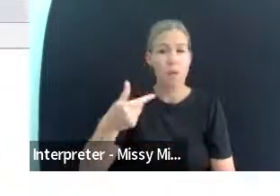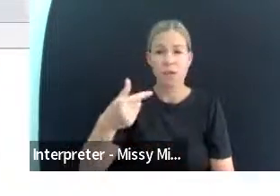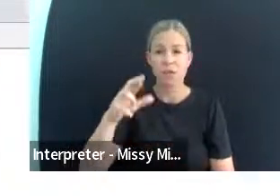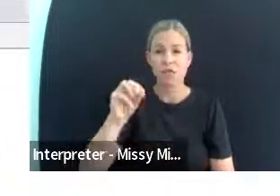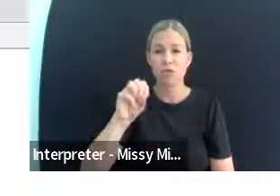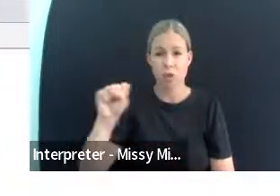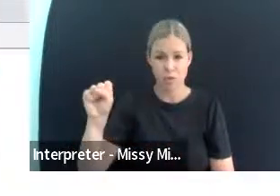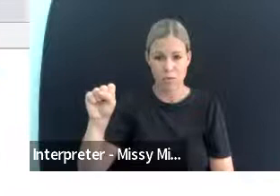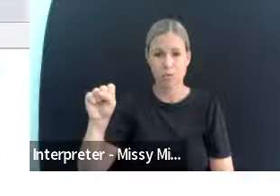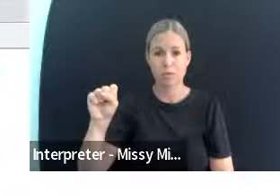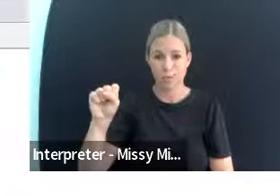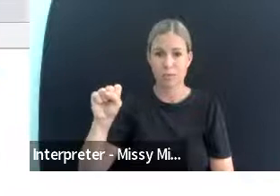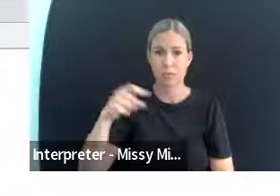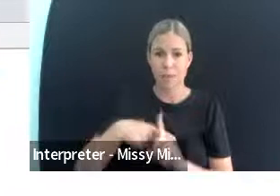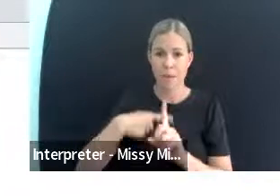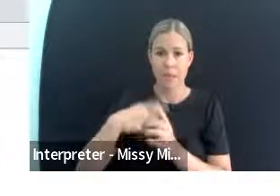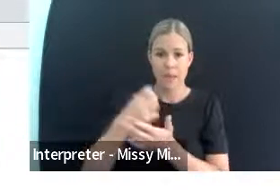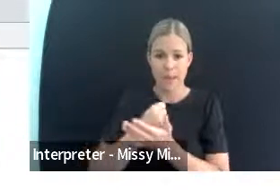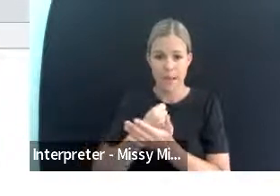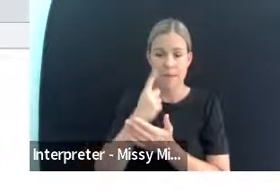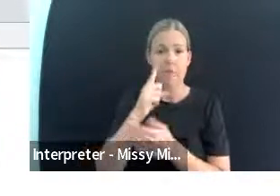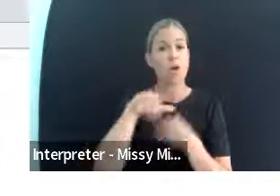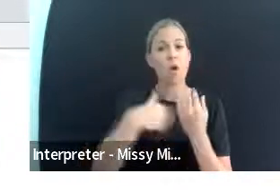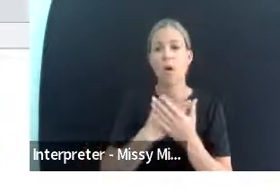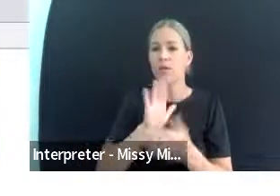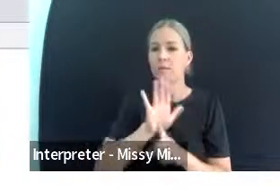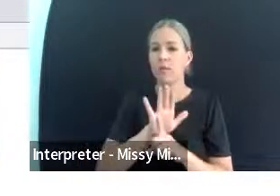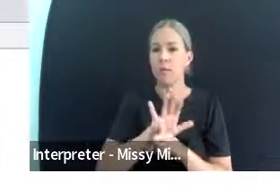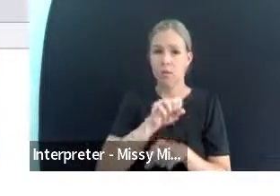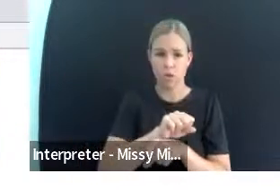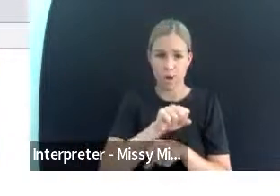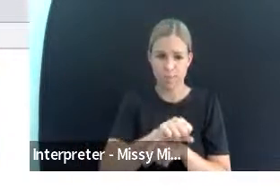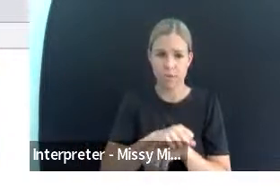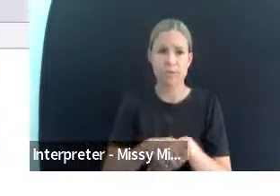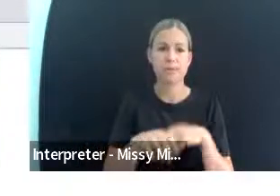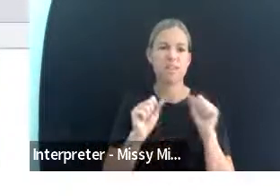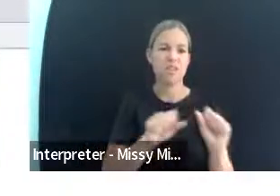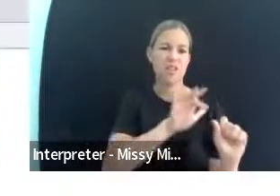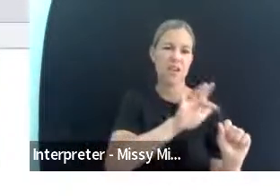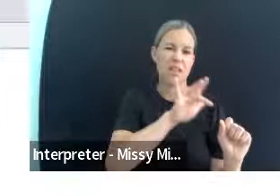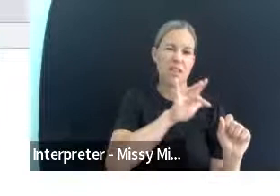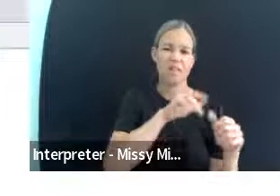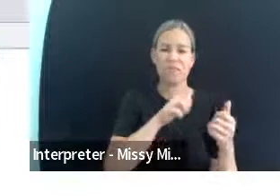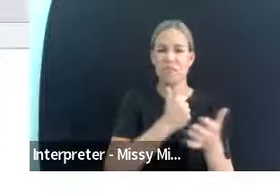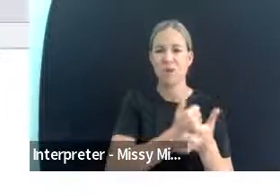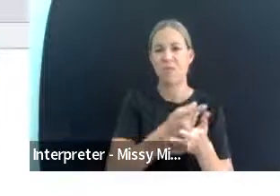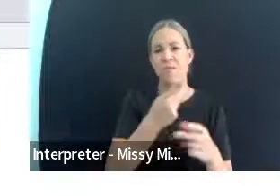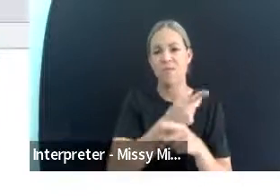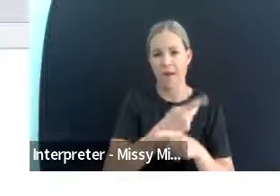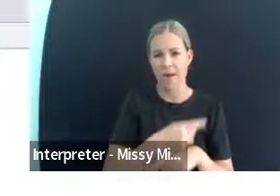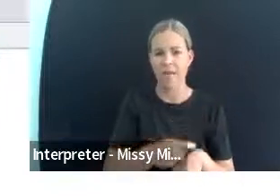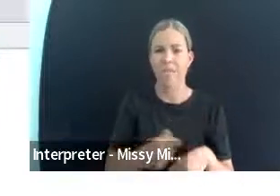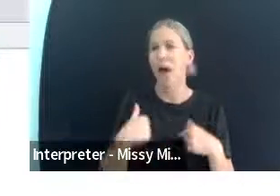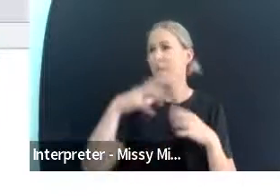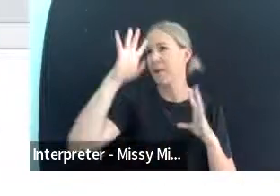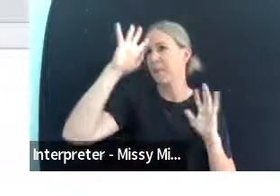your gross monthly income for all of your jobs? And you could even click here on this hyperlink to help you calculate that. Well, I'm going